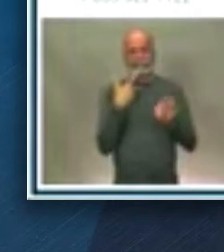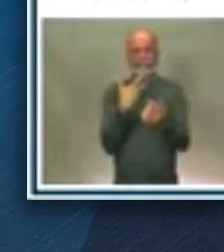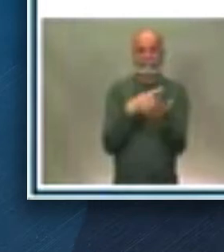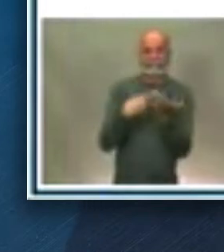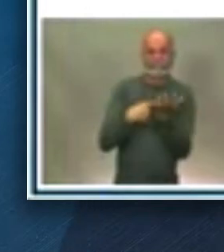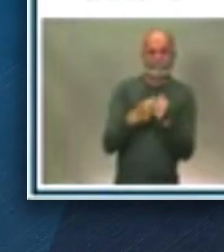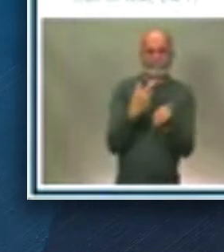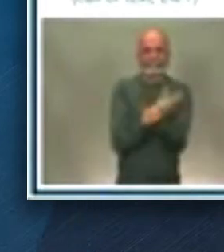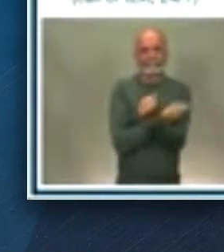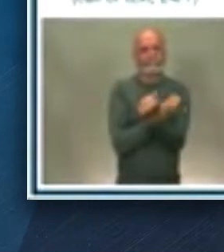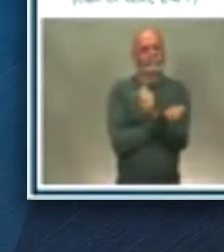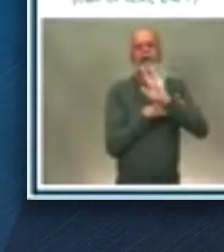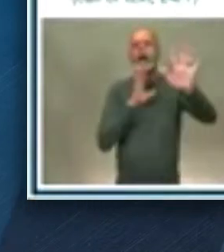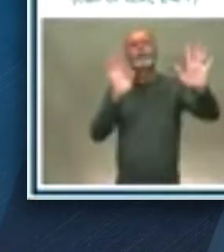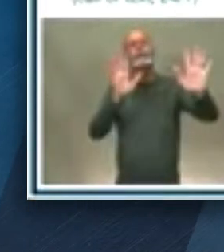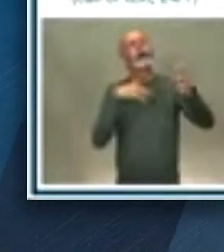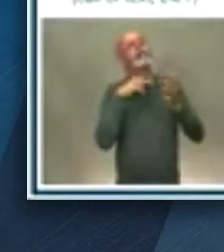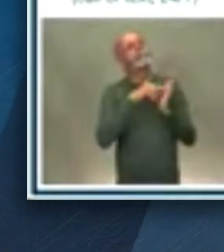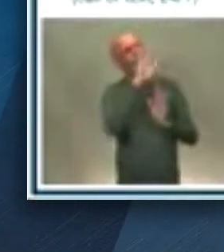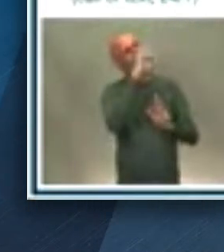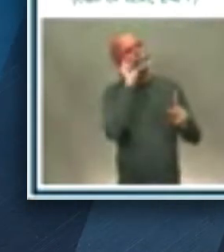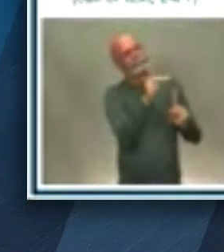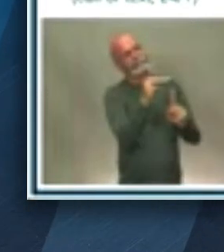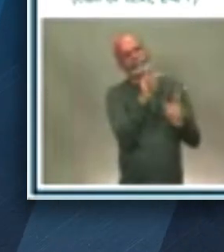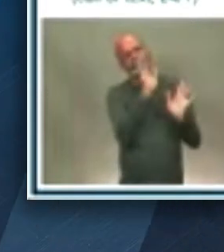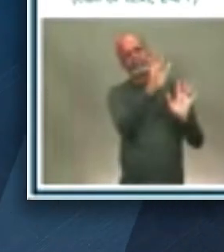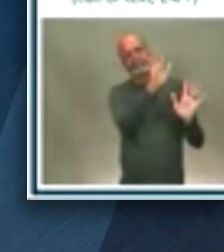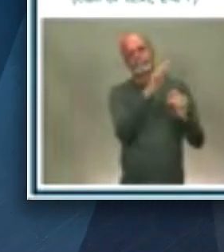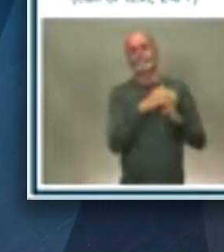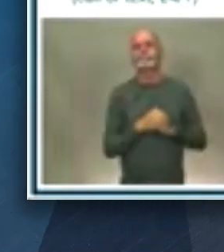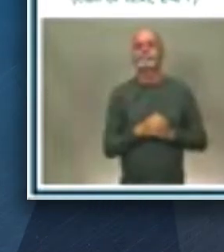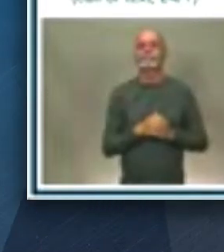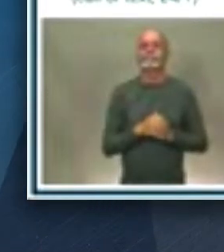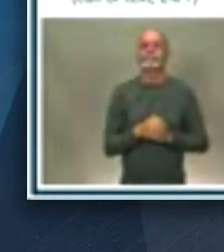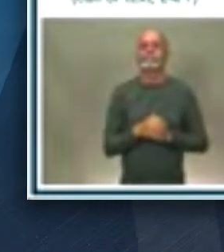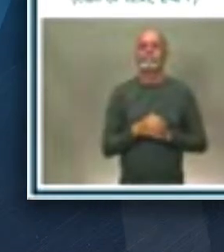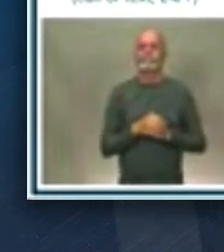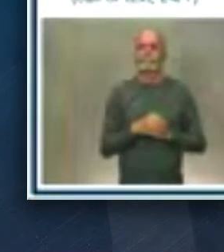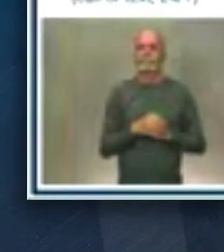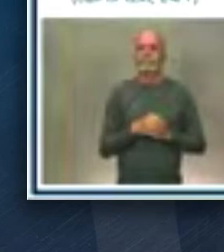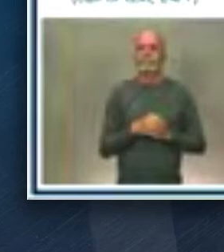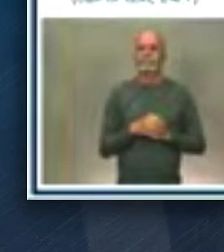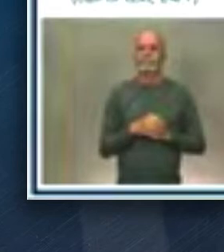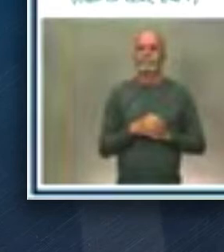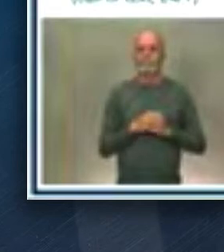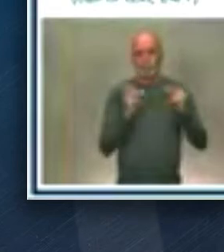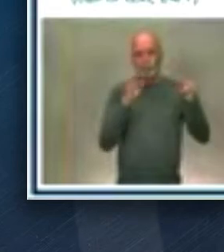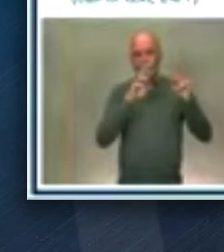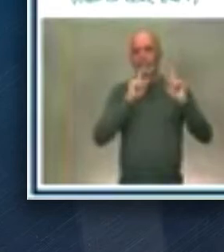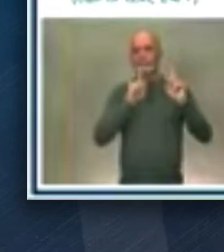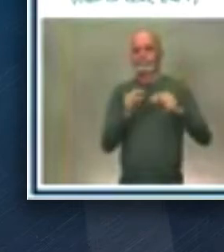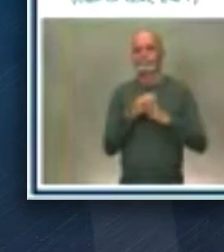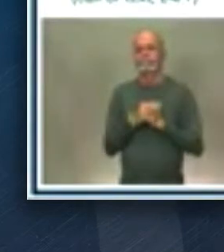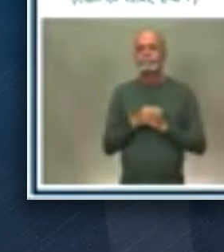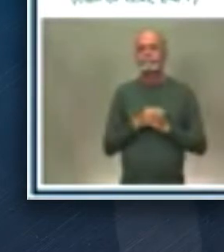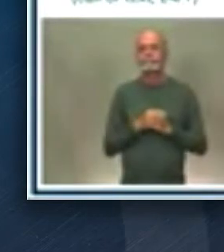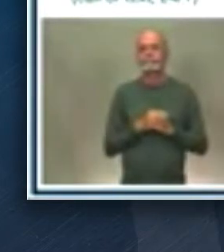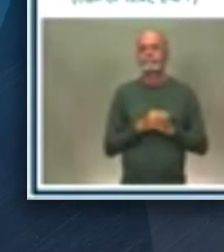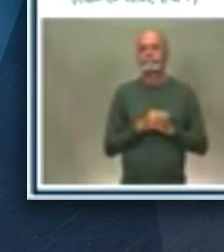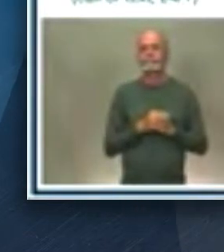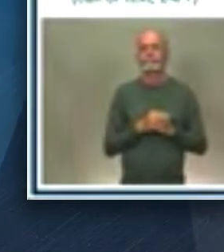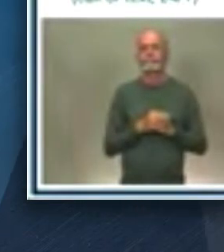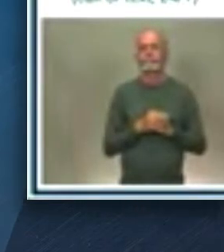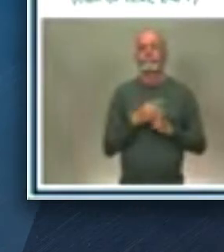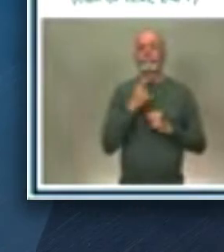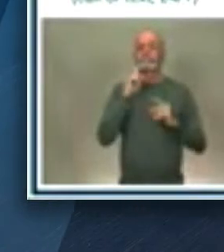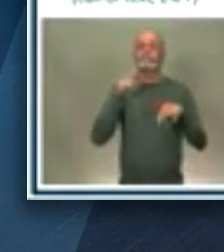all, or if you can elaborate on your position now on vaccine passports. So my position, I think, has been consistent all along, is what I articulated